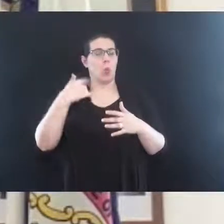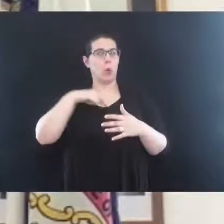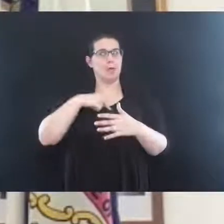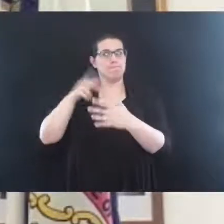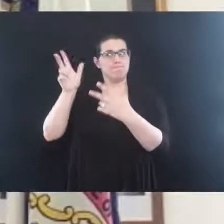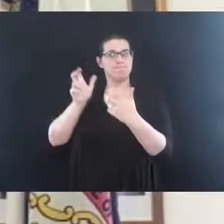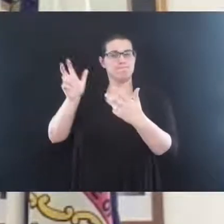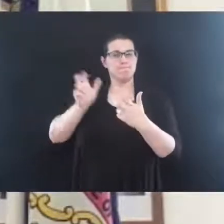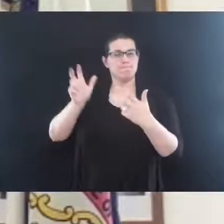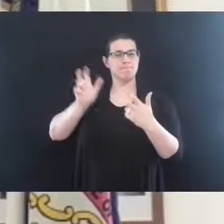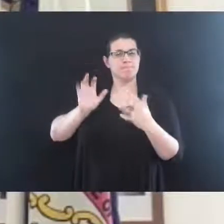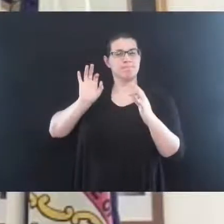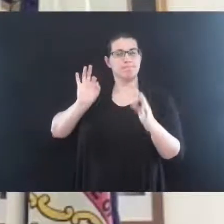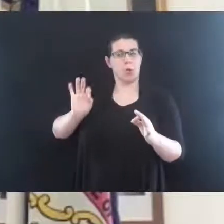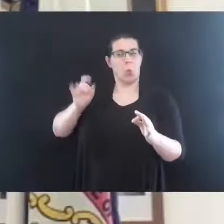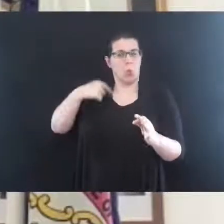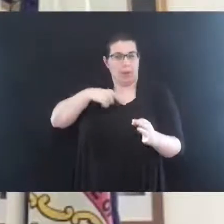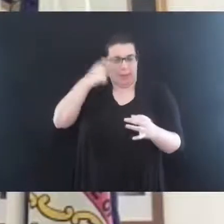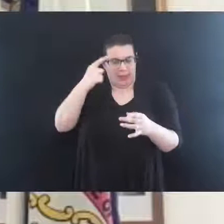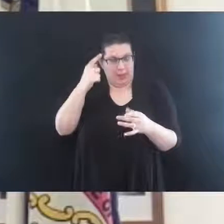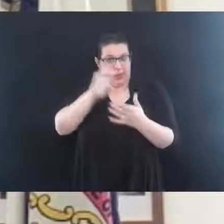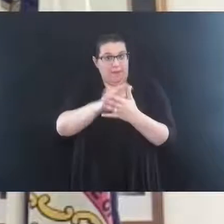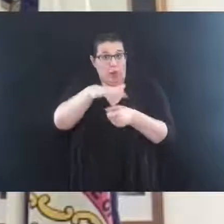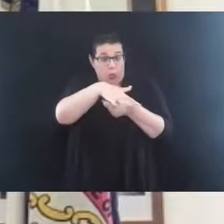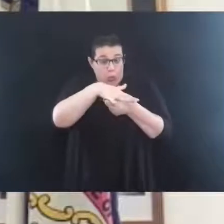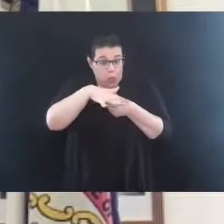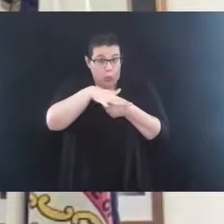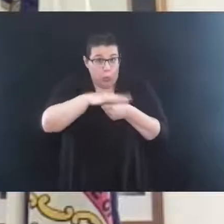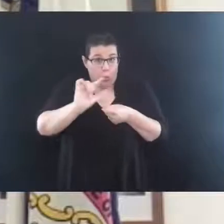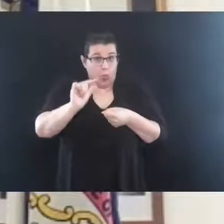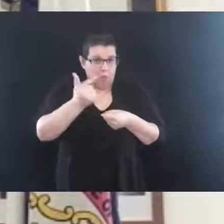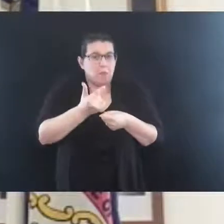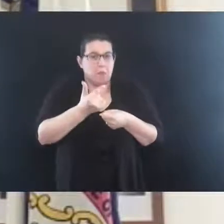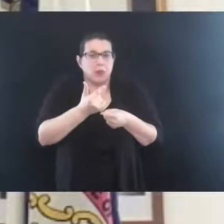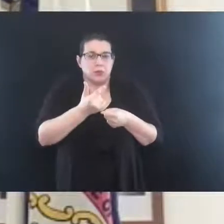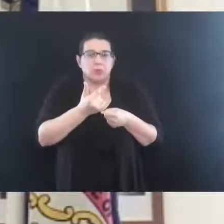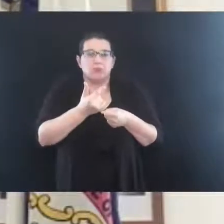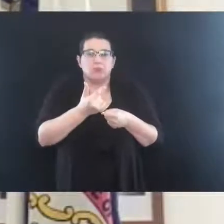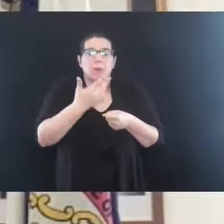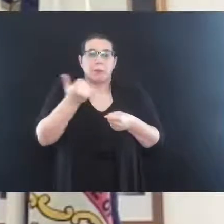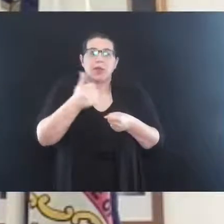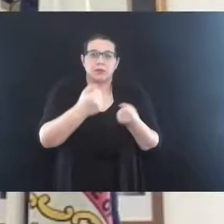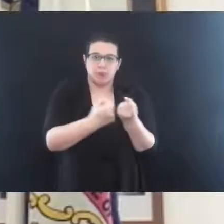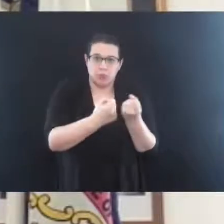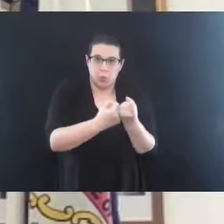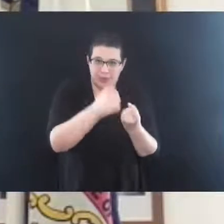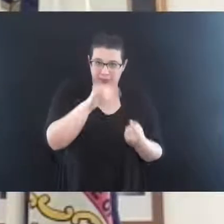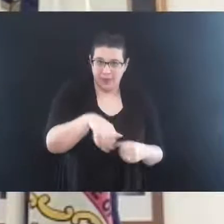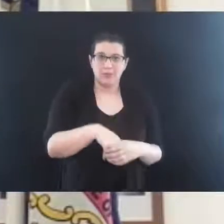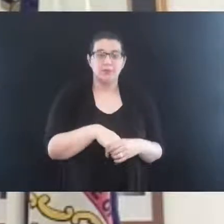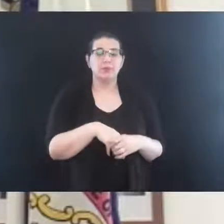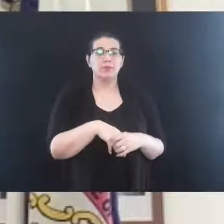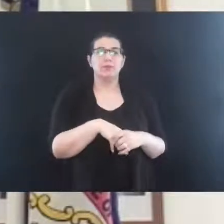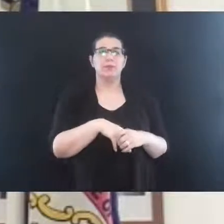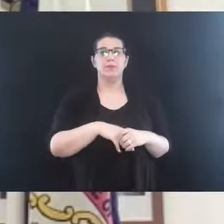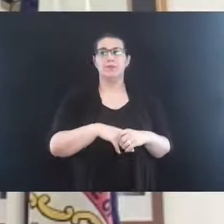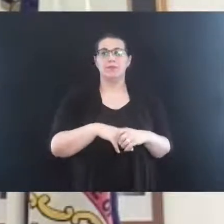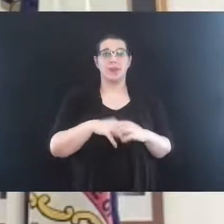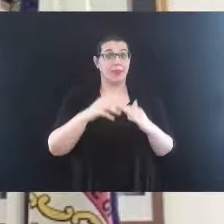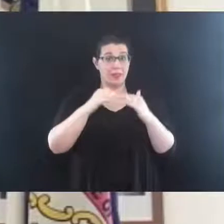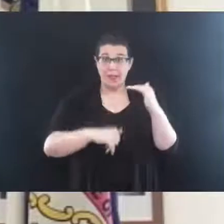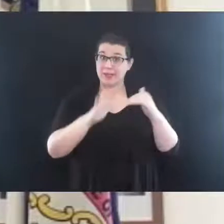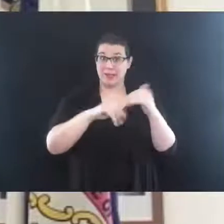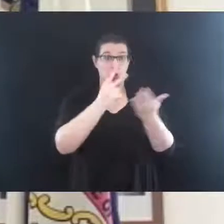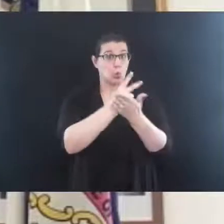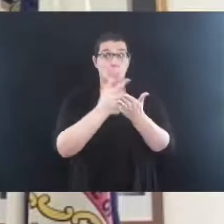in local government, is to be a support unit. Dr. Young, within less than 2 weeks, stripped a room